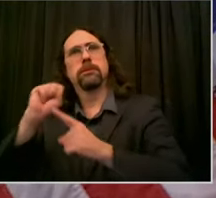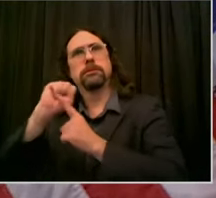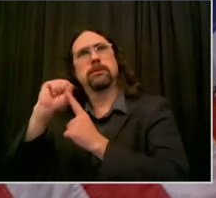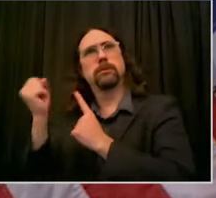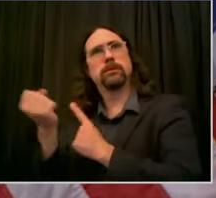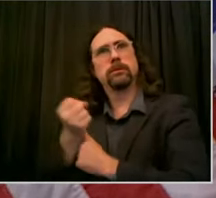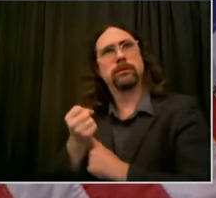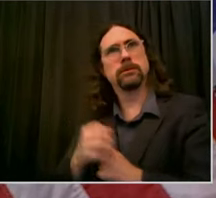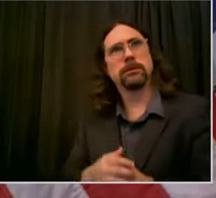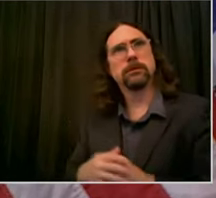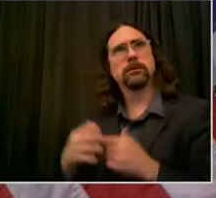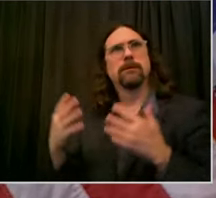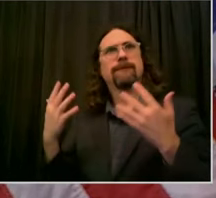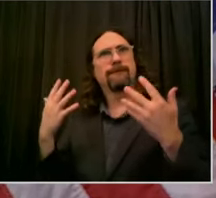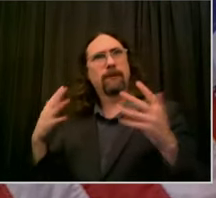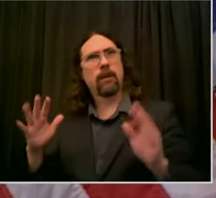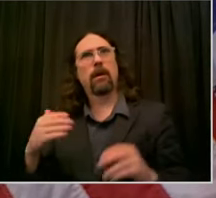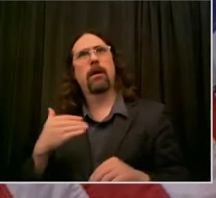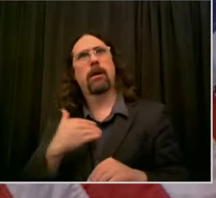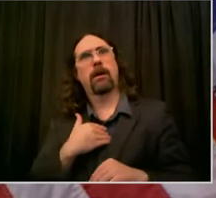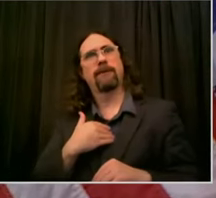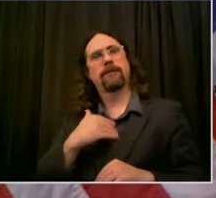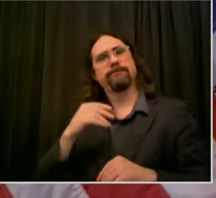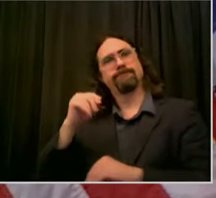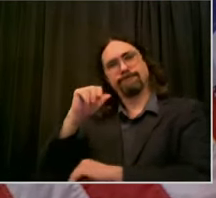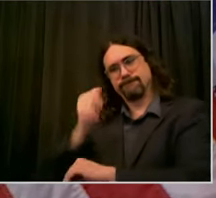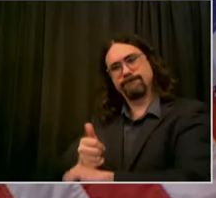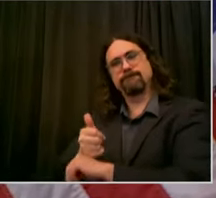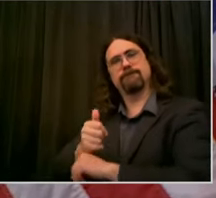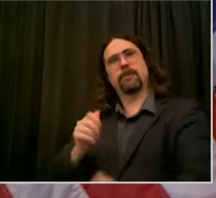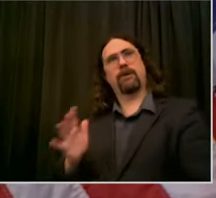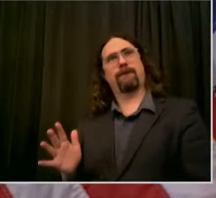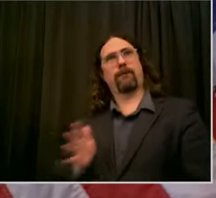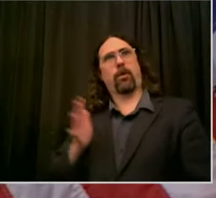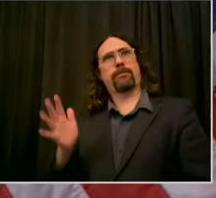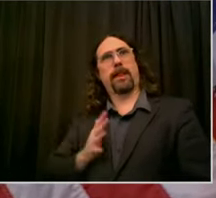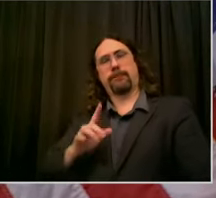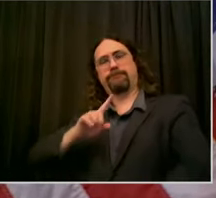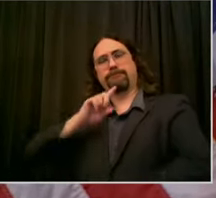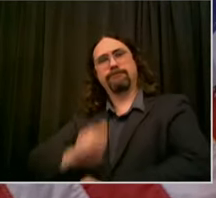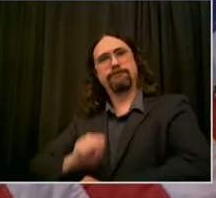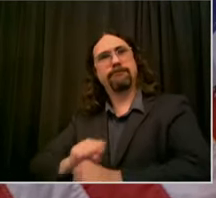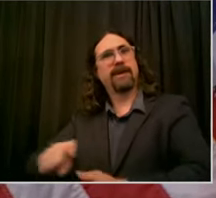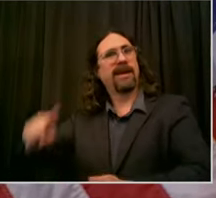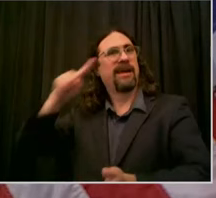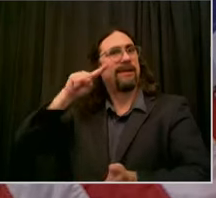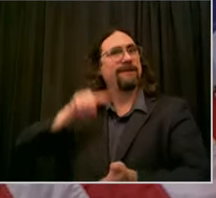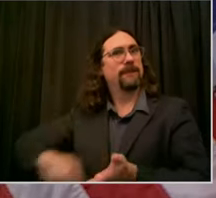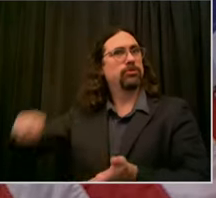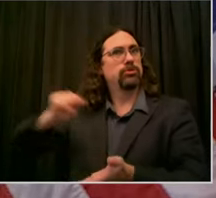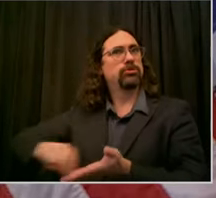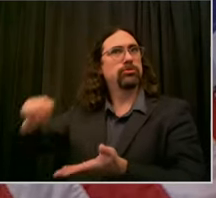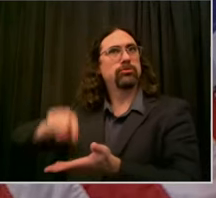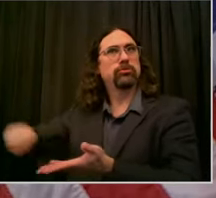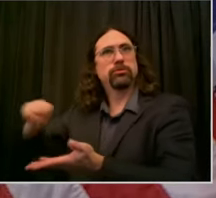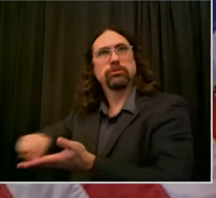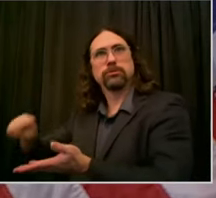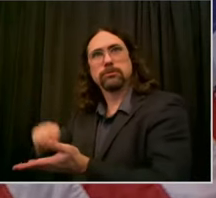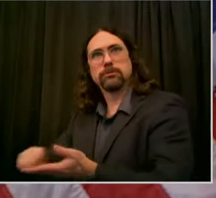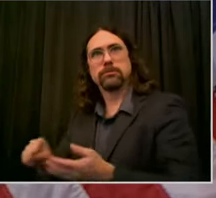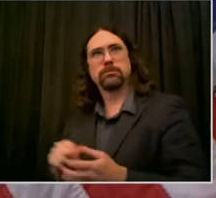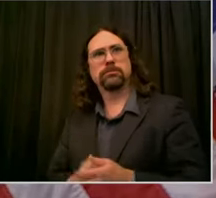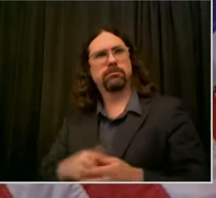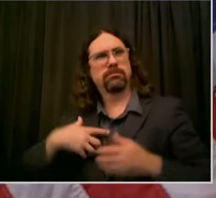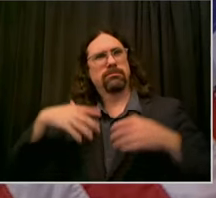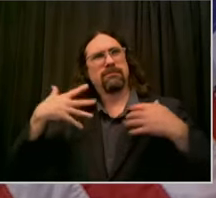have said throughout these days, I respect the men and women of the NYPD. I respect the work they're doing. I'm supporting it in every way I